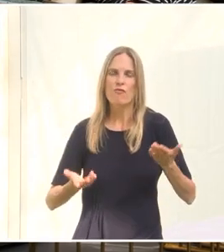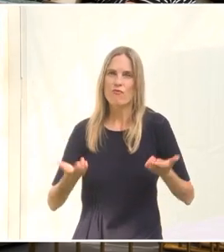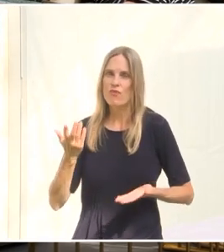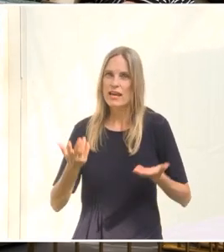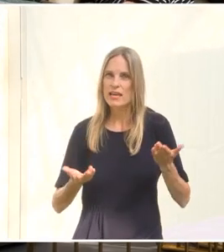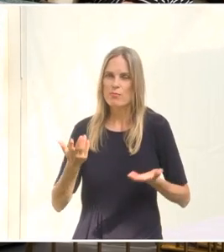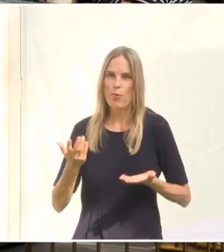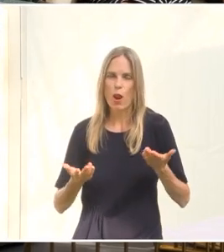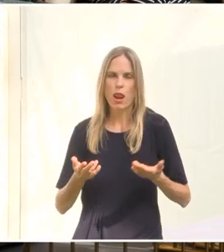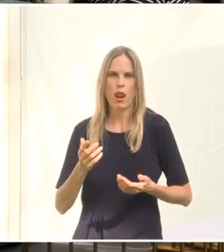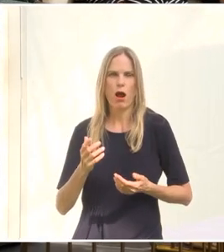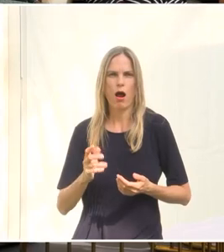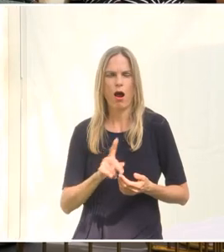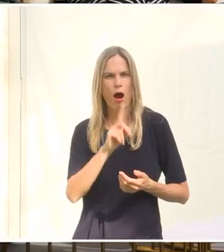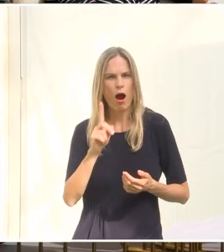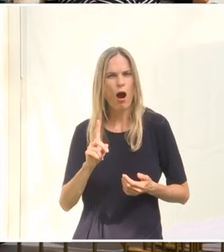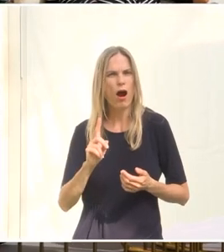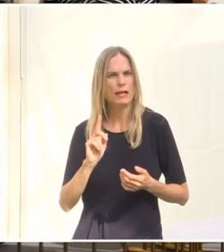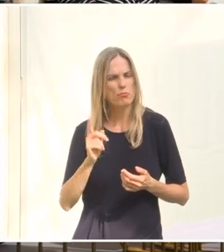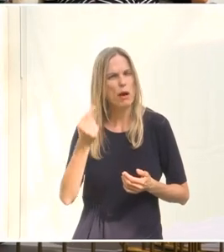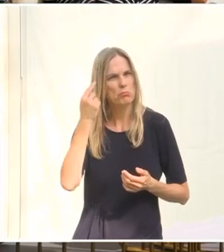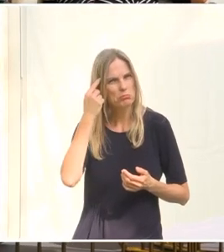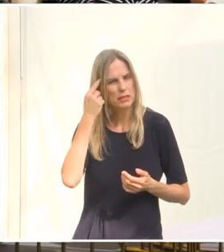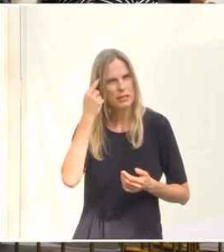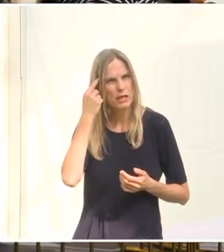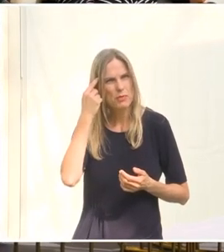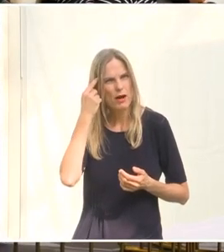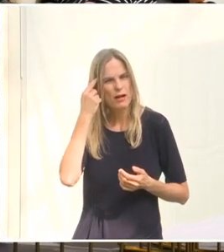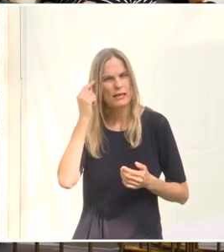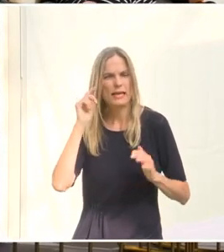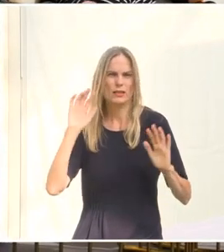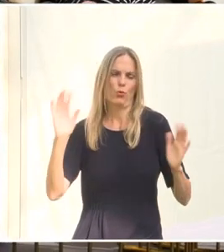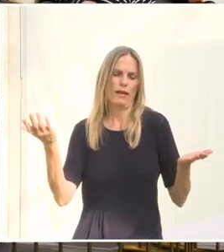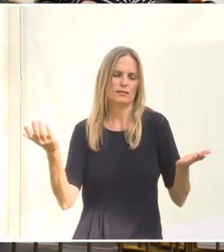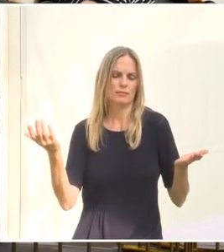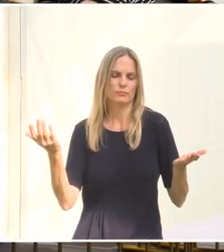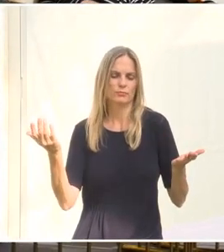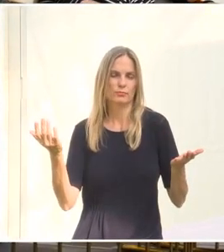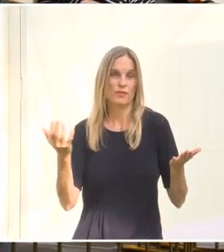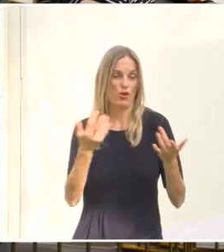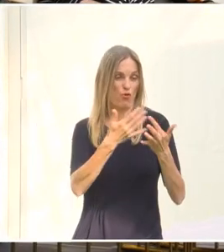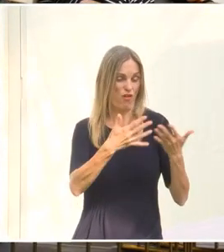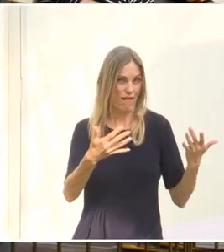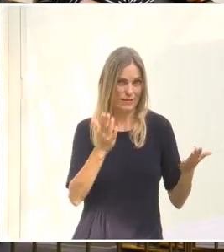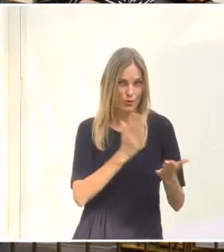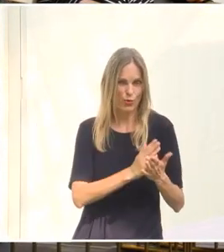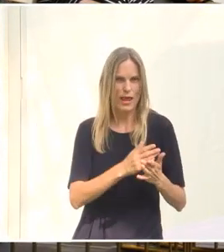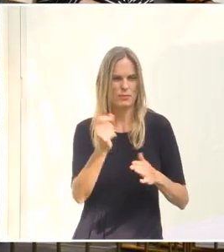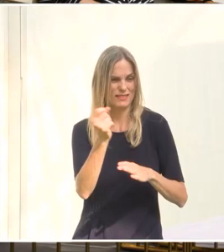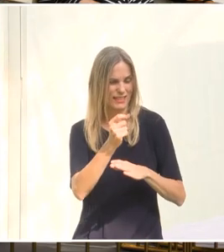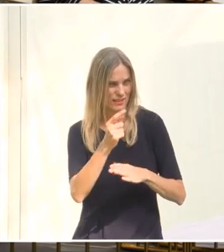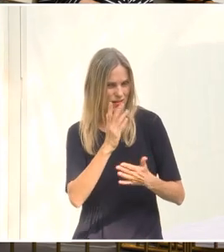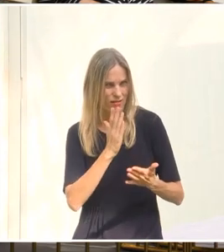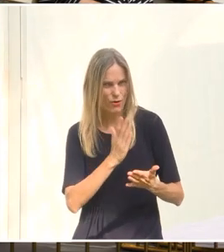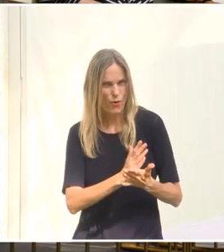there is a time to think broader, and we have the tools that digitalization, language, also